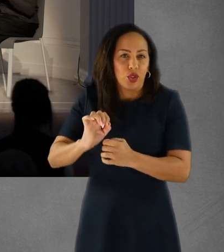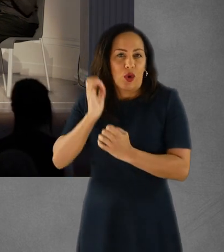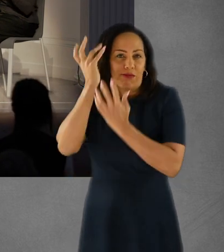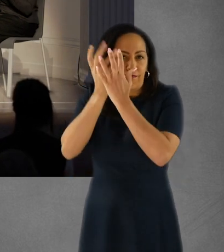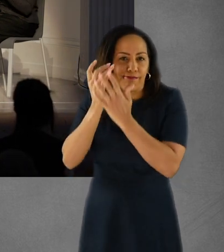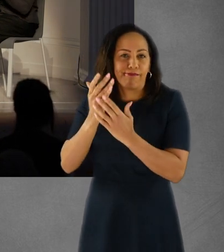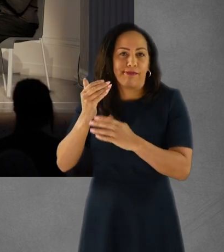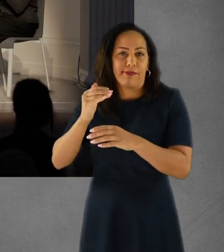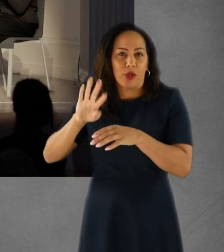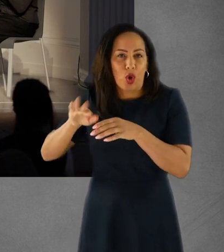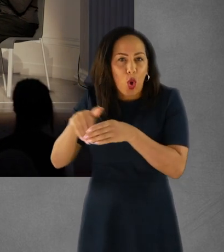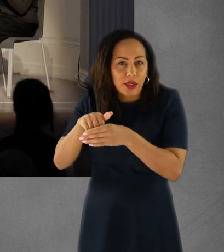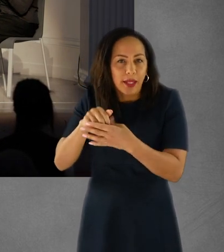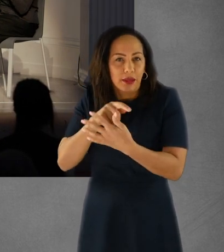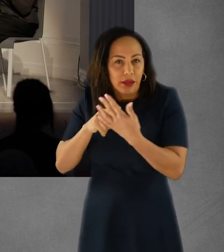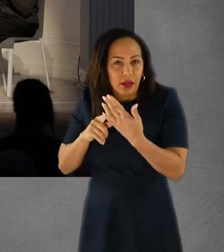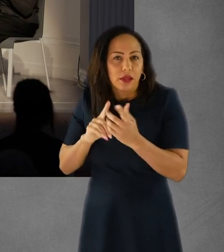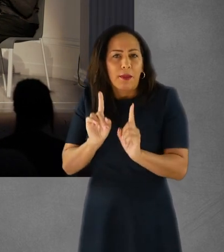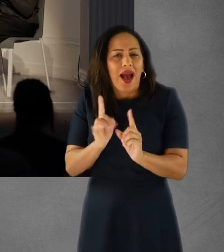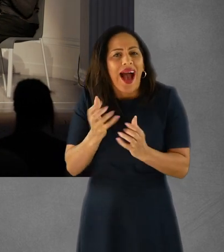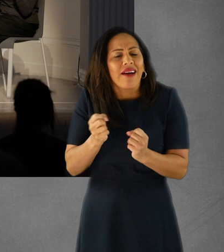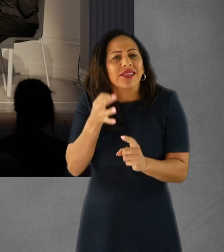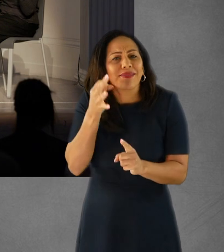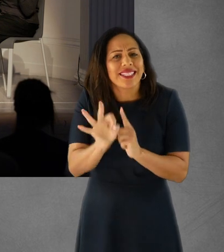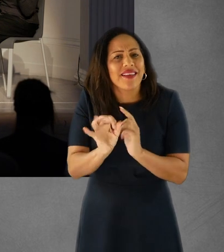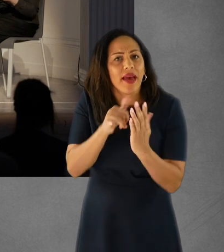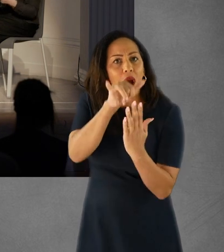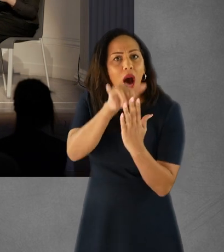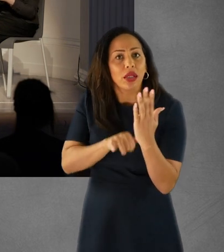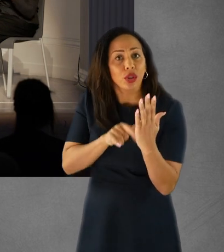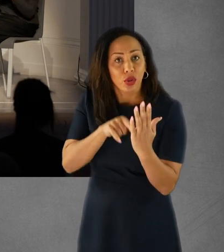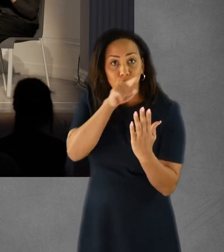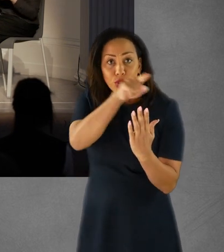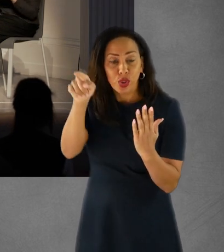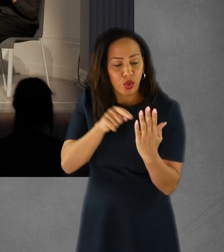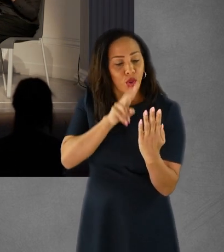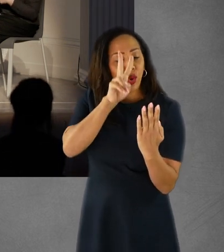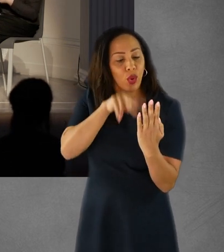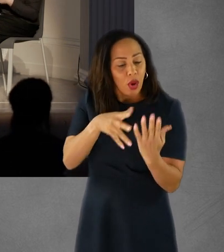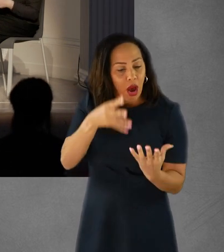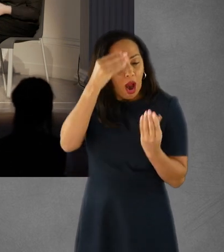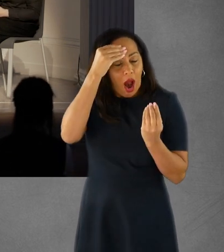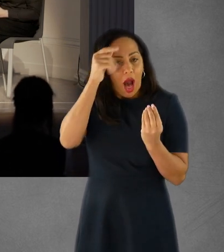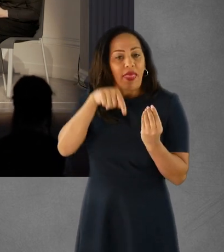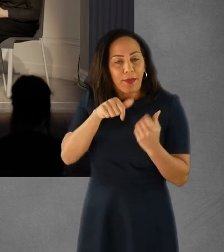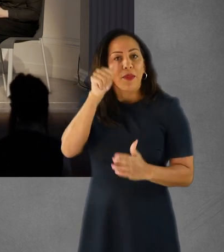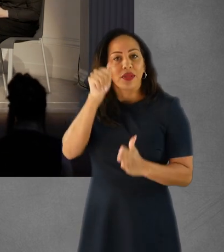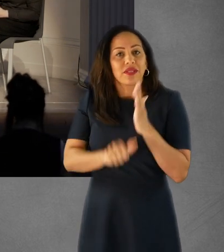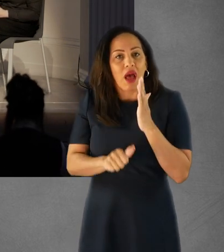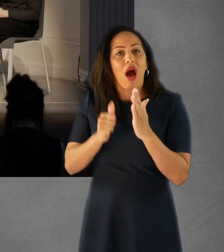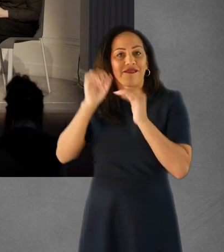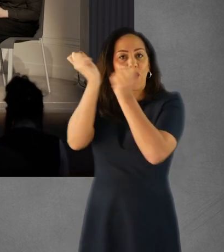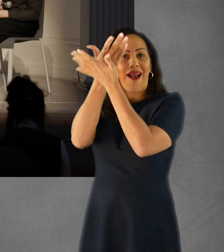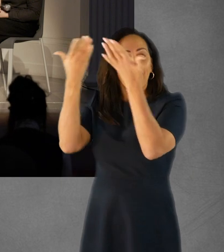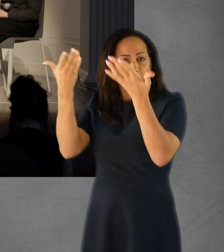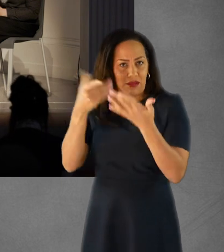work. But there was a specific article that you used, I think, as a starting point for Heavens. Would you talk a bit about